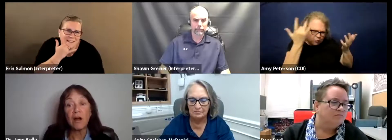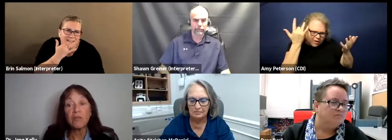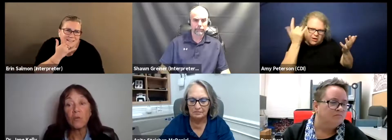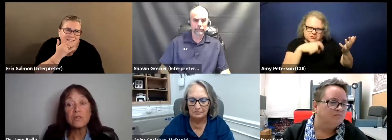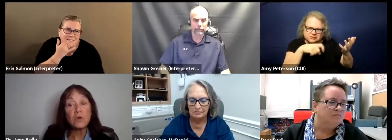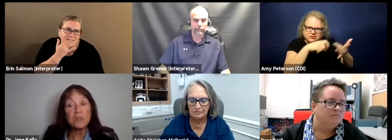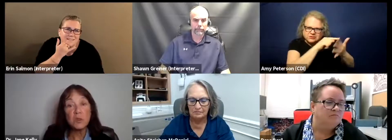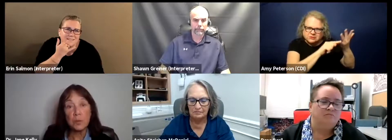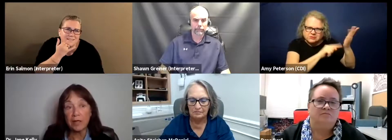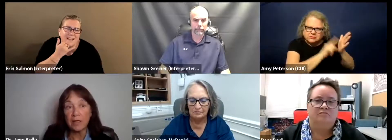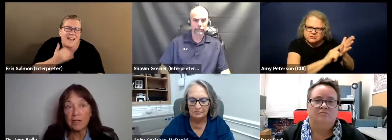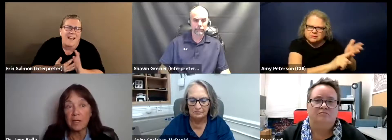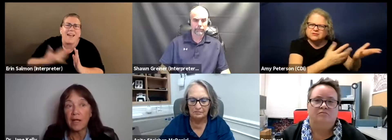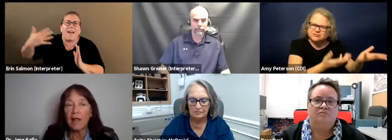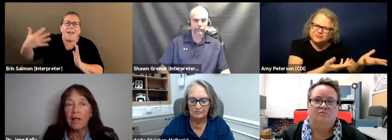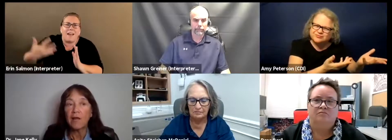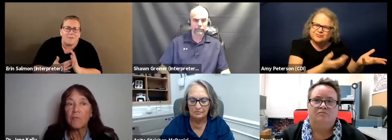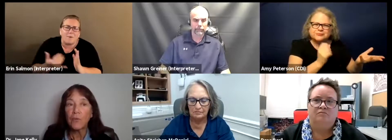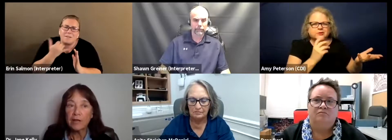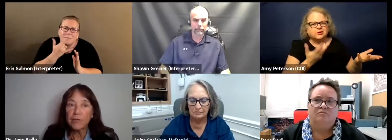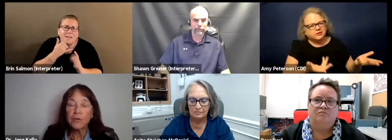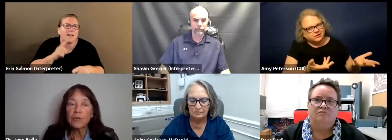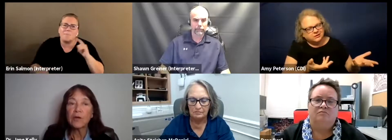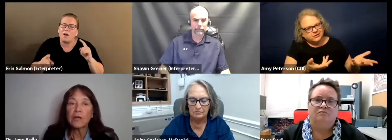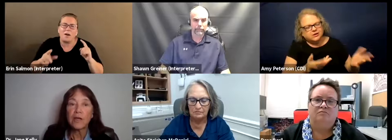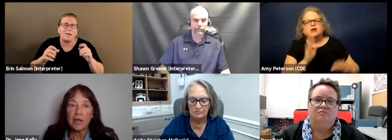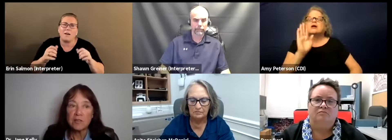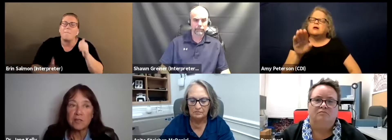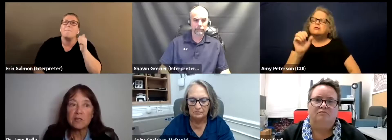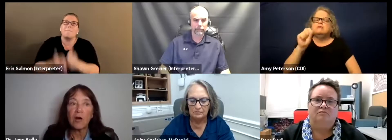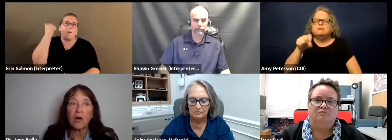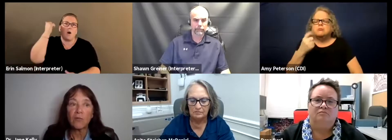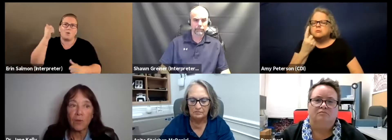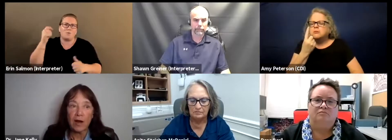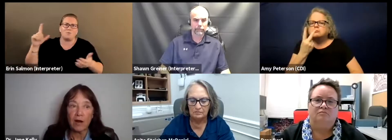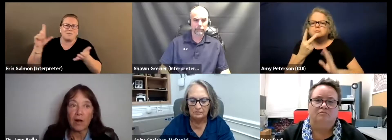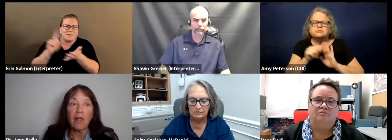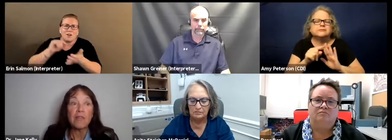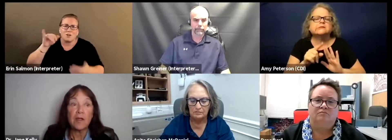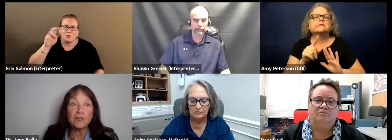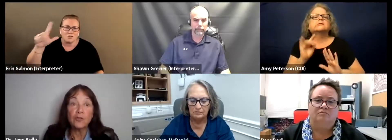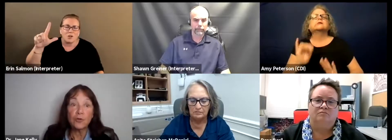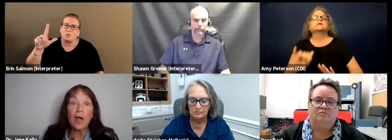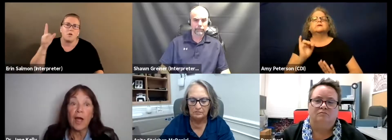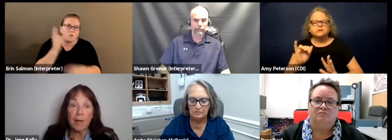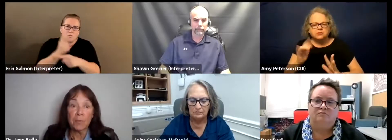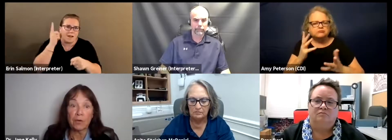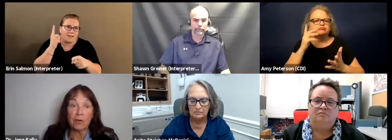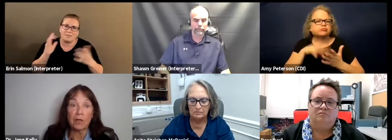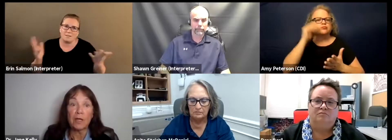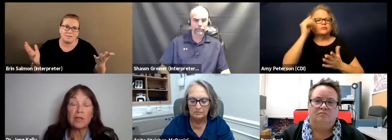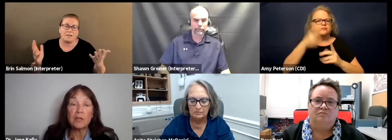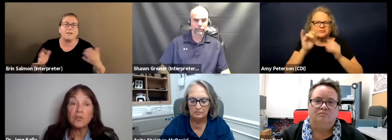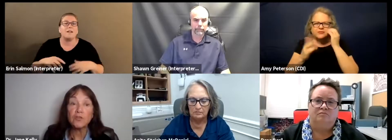ones are the ones who are spreading it, breakthrough cases are rare. They do